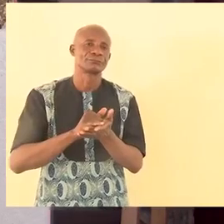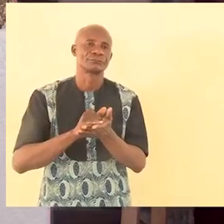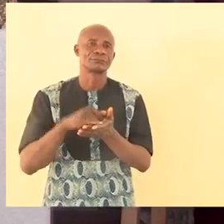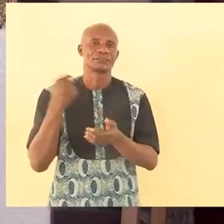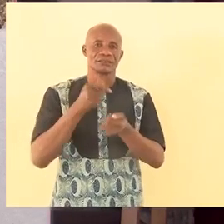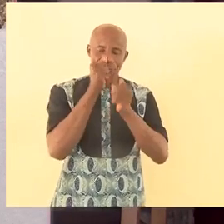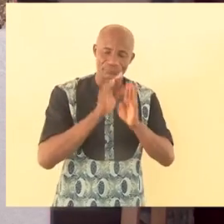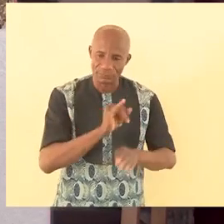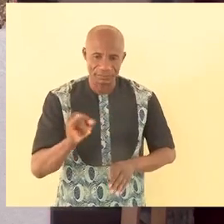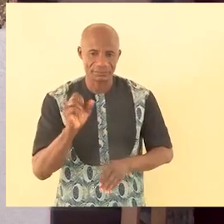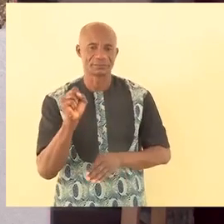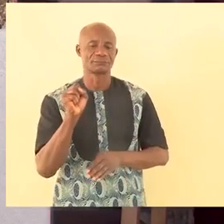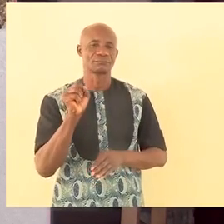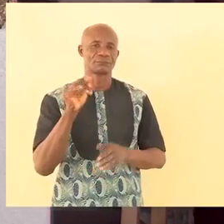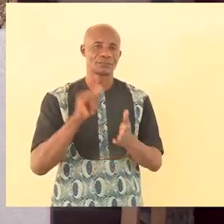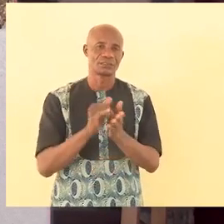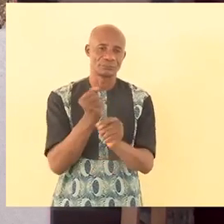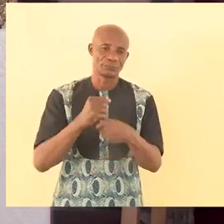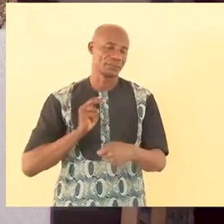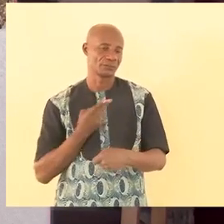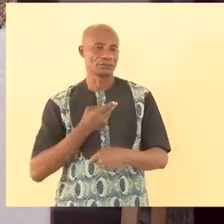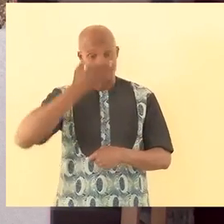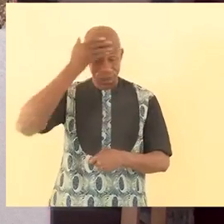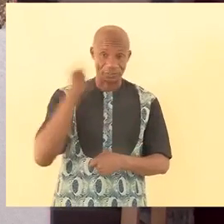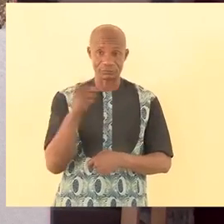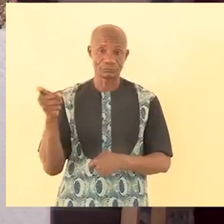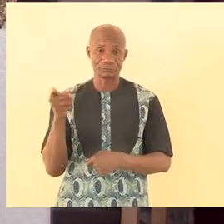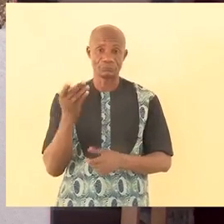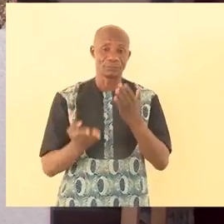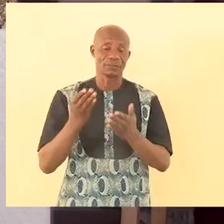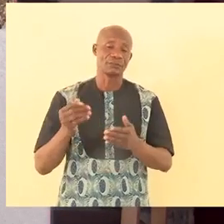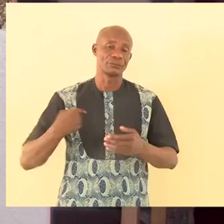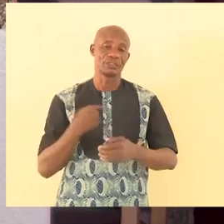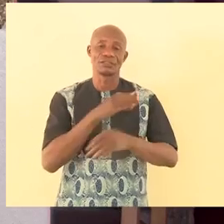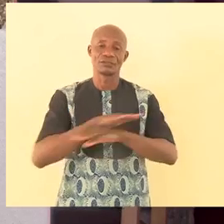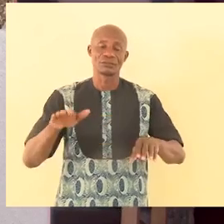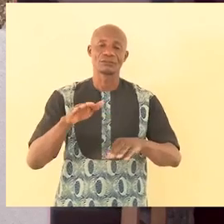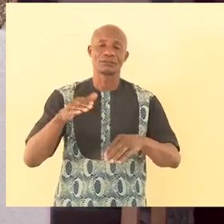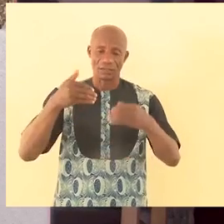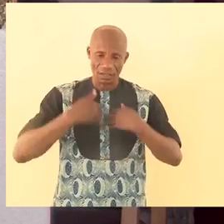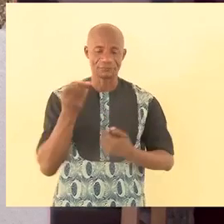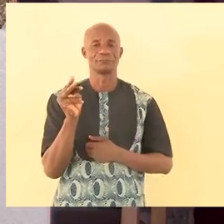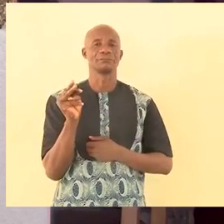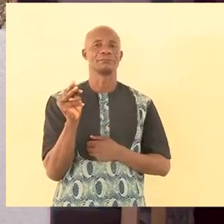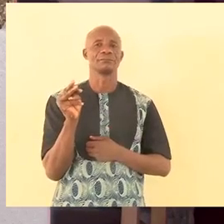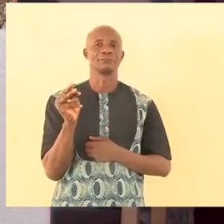that the blessings that will make us forget you, may we not have them.